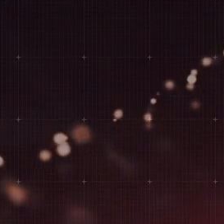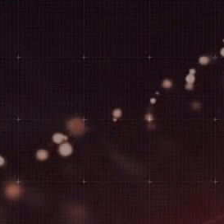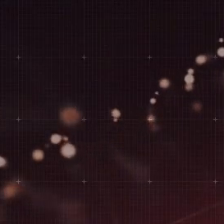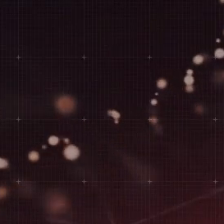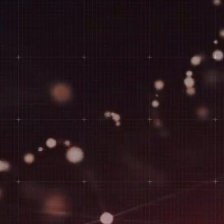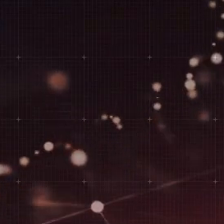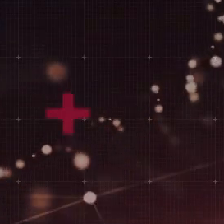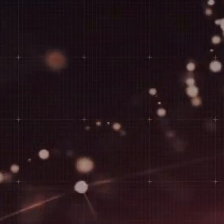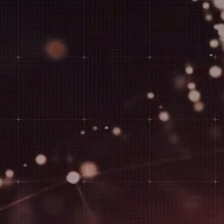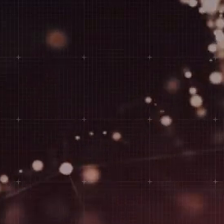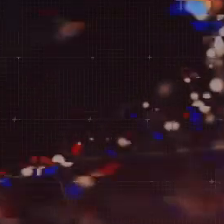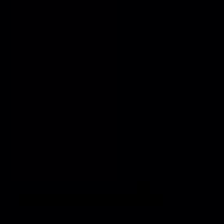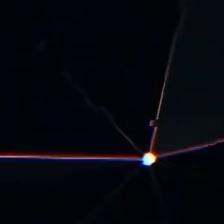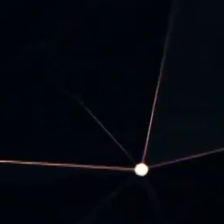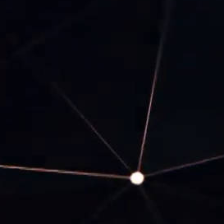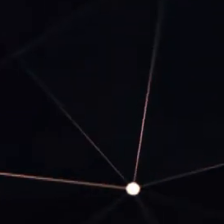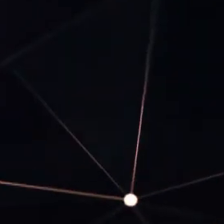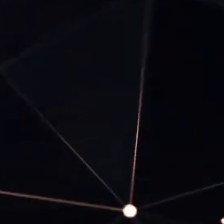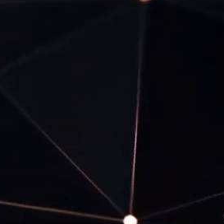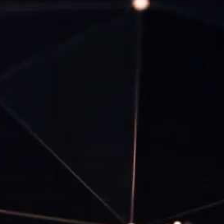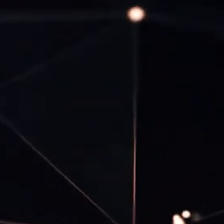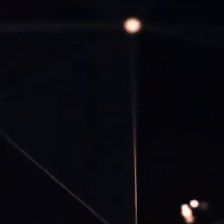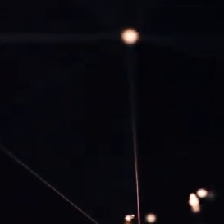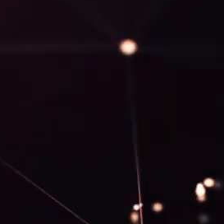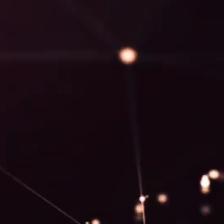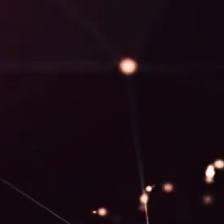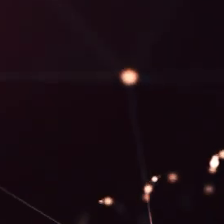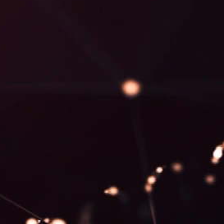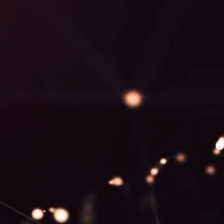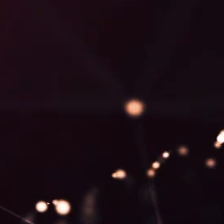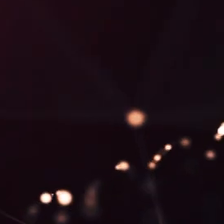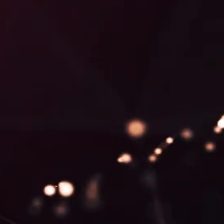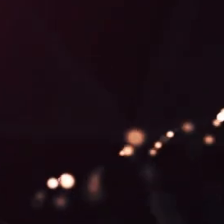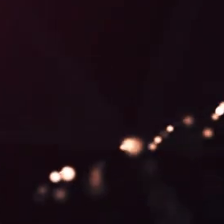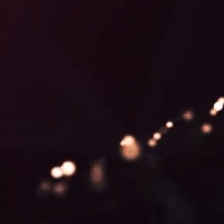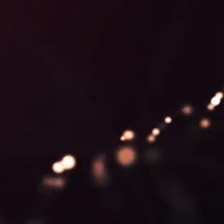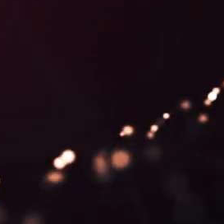Kannadi Venubata S. Kannadi.